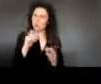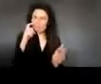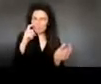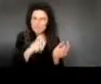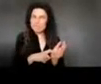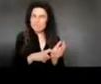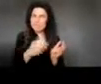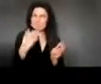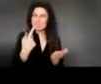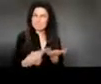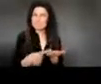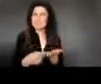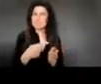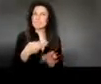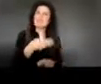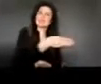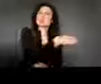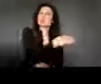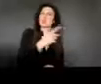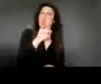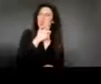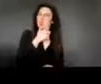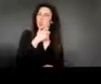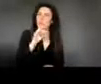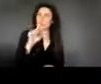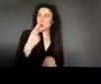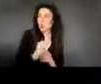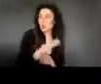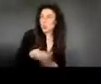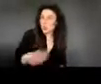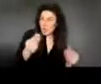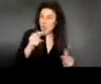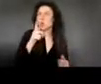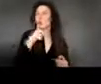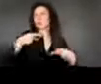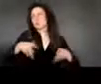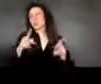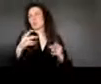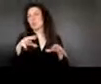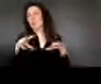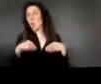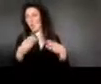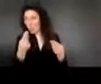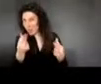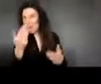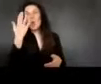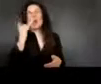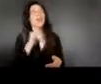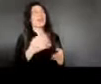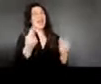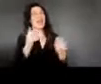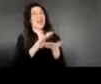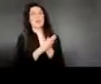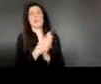land use and land ownership and who is allowed to own land and why that land has become abandoned, to